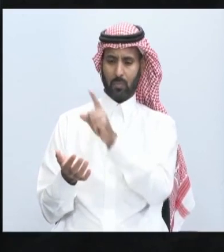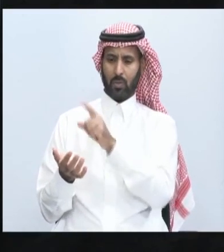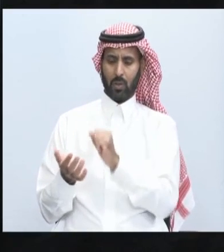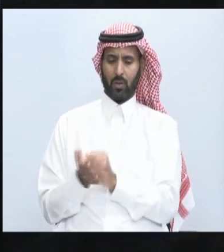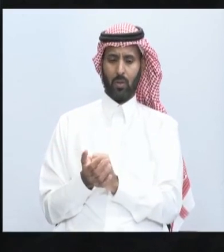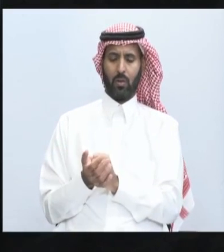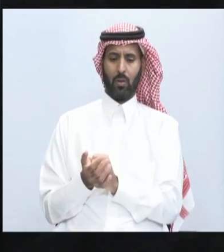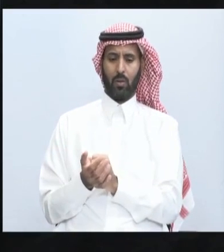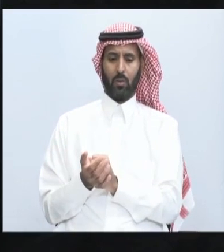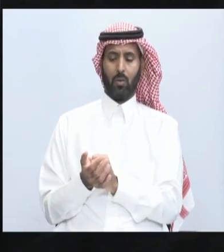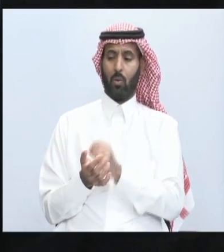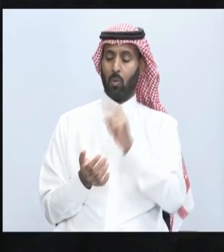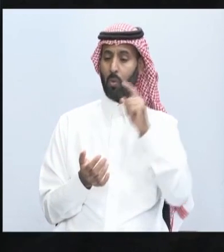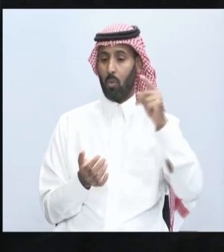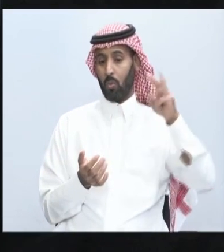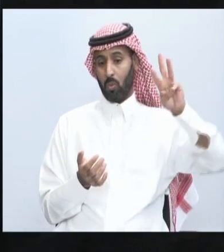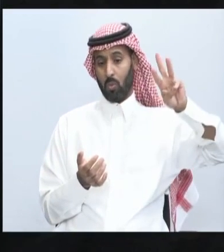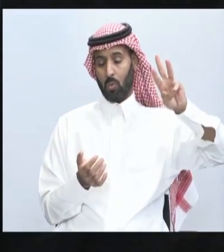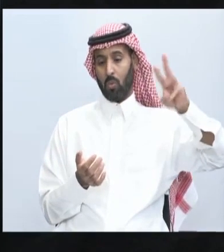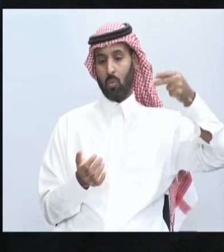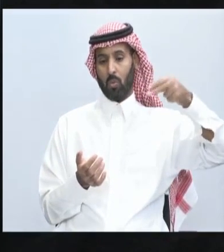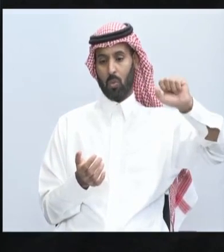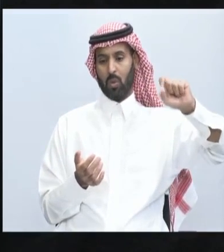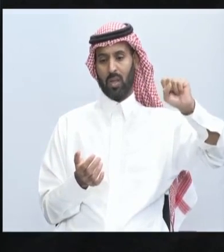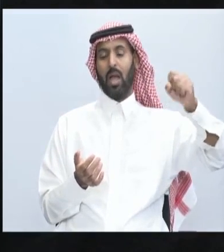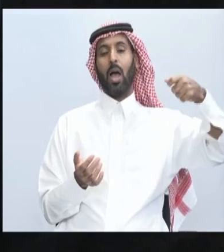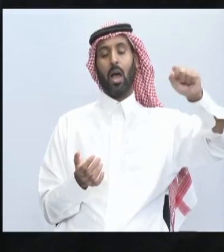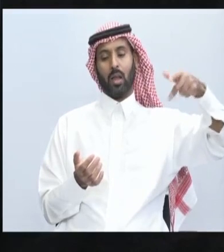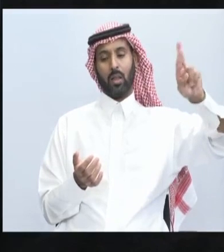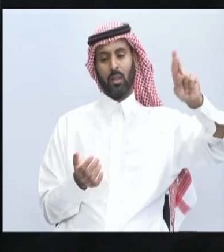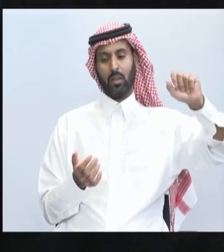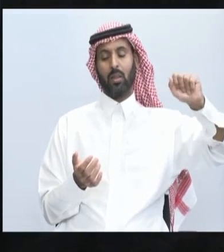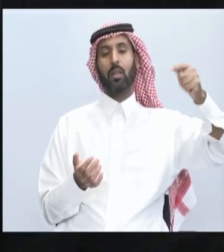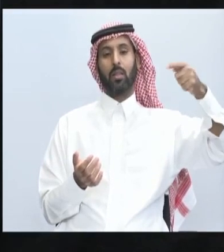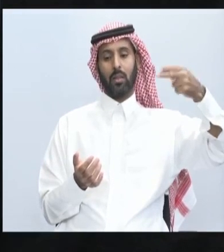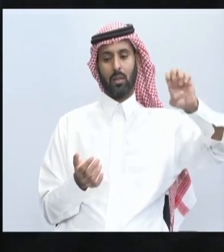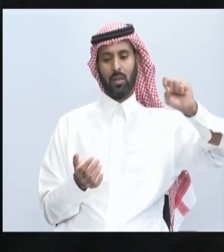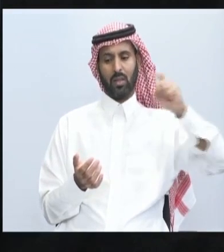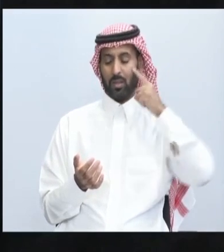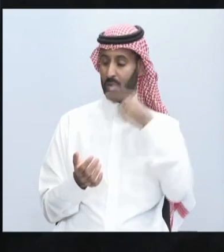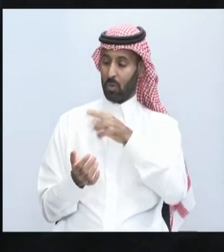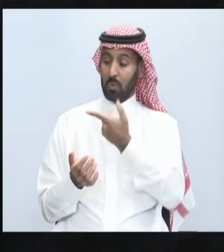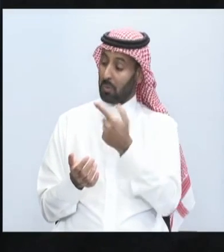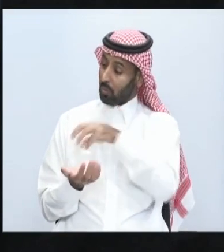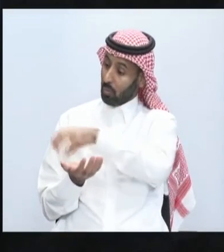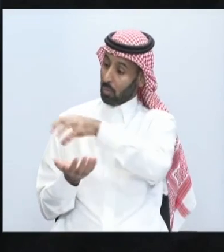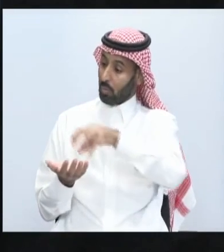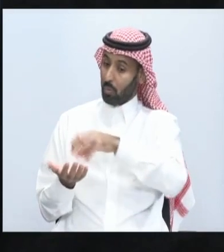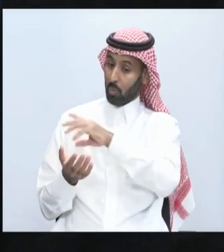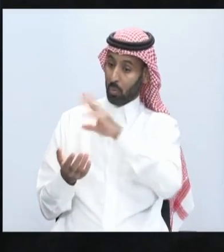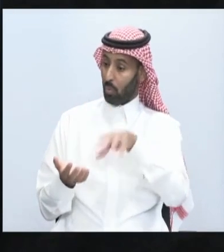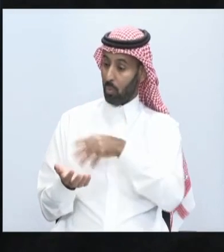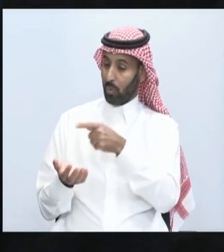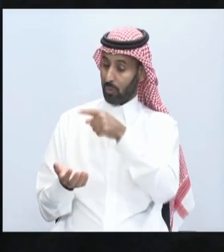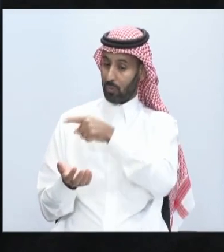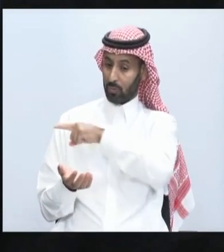question like this. What are these? What are these? And of course, the answer must begin, since